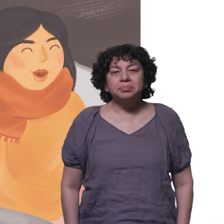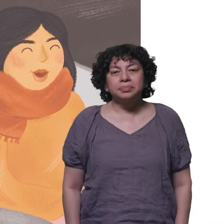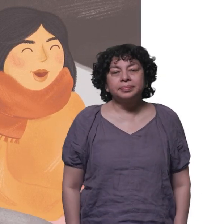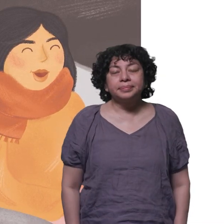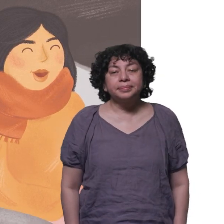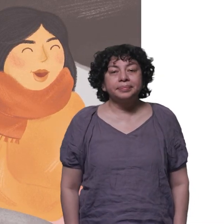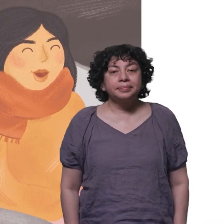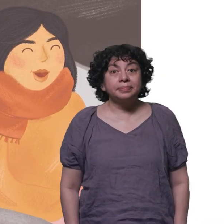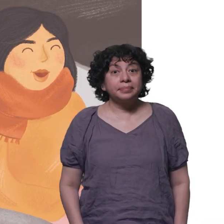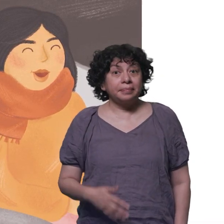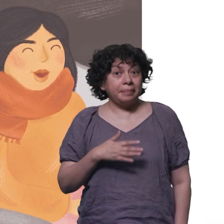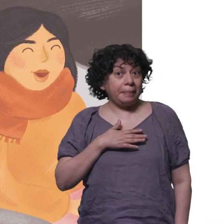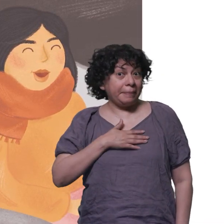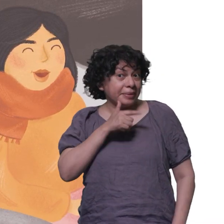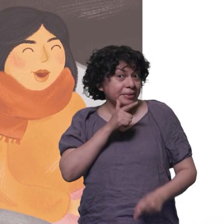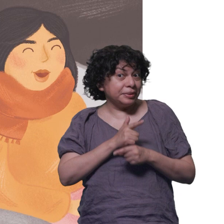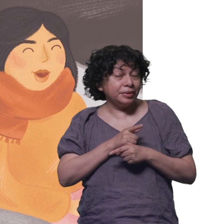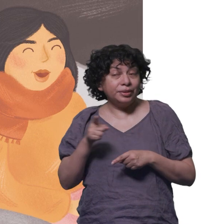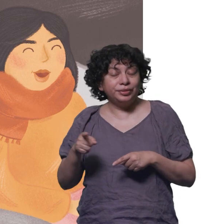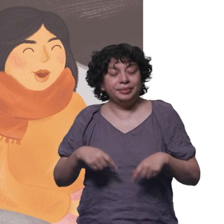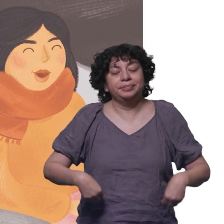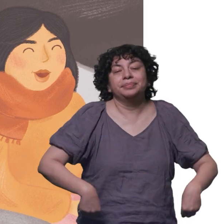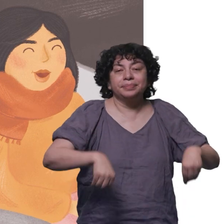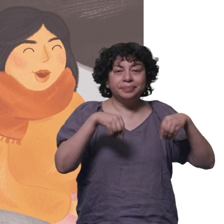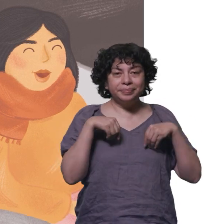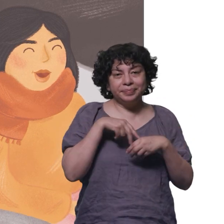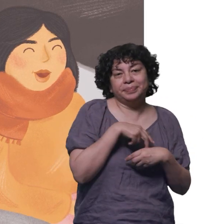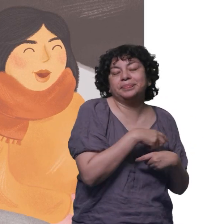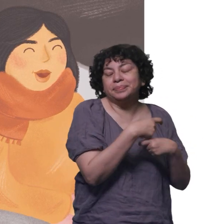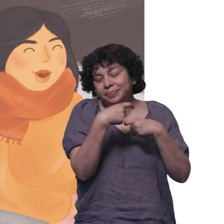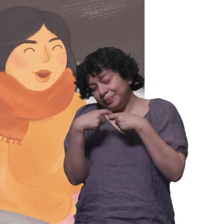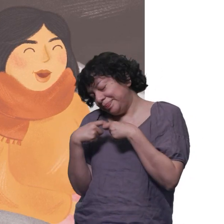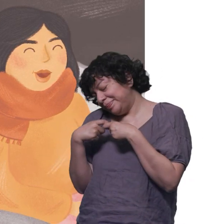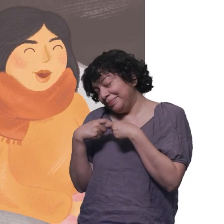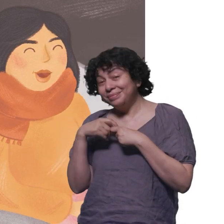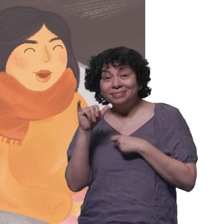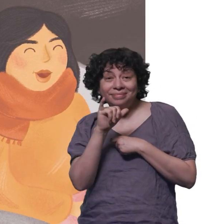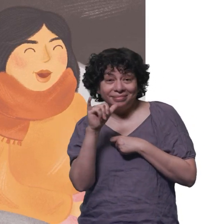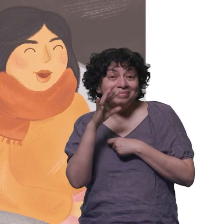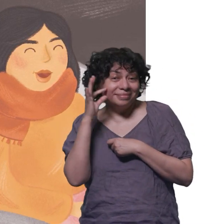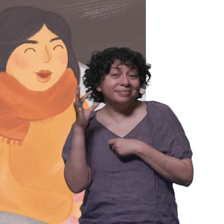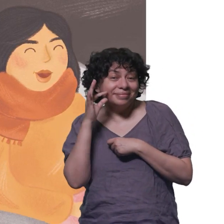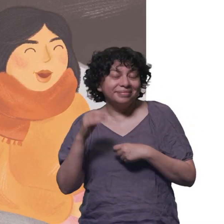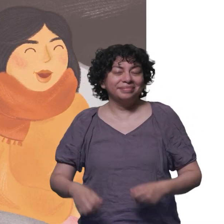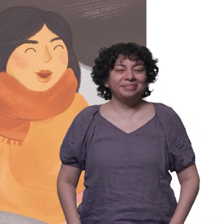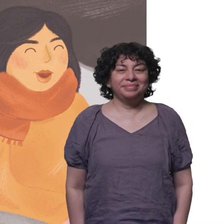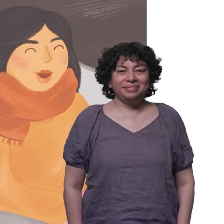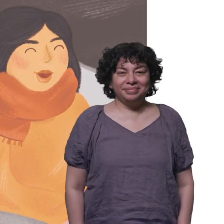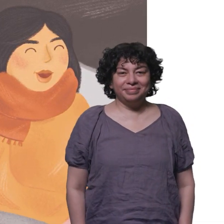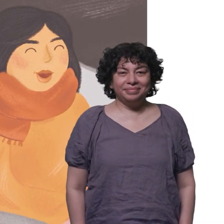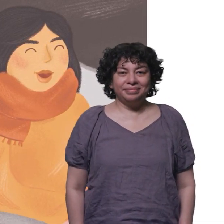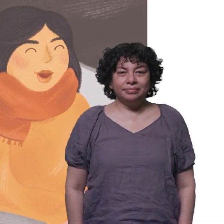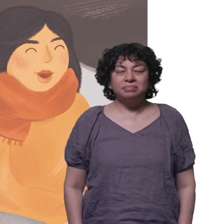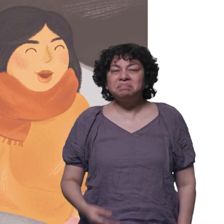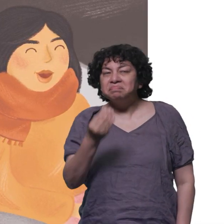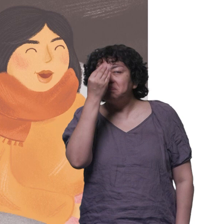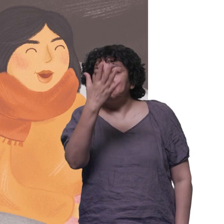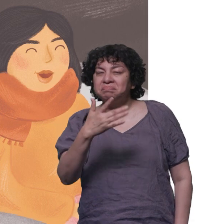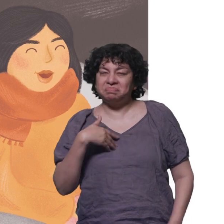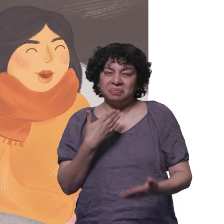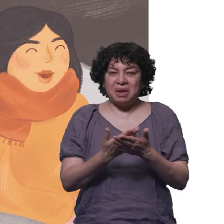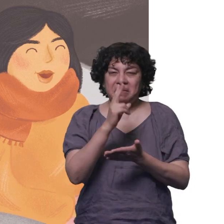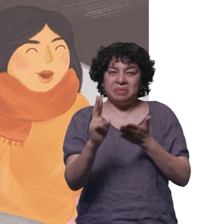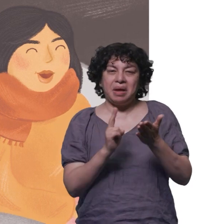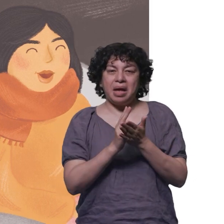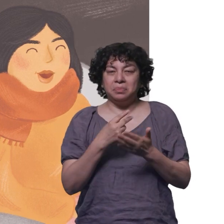guaranteed. Melanie is rolled into a ball like a sleeping cat as usual. I bet you a tamal we will